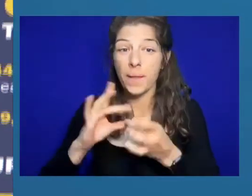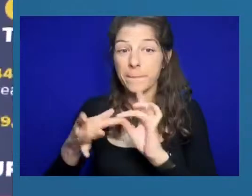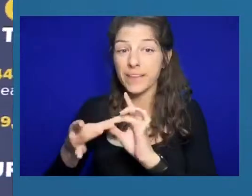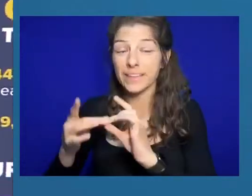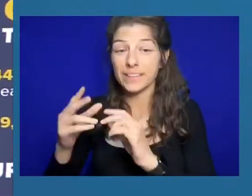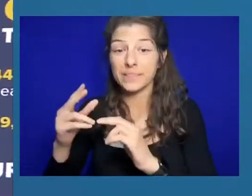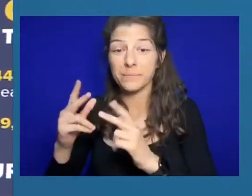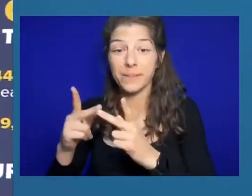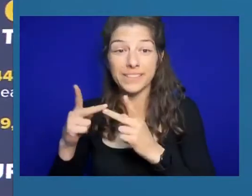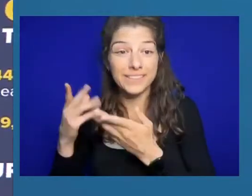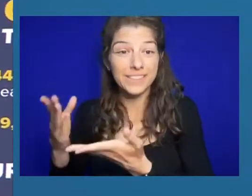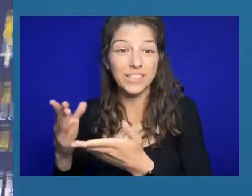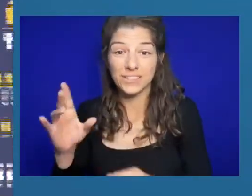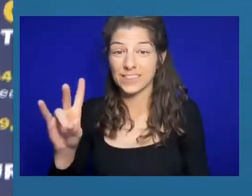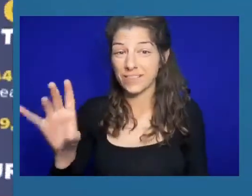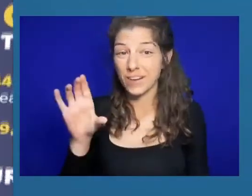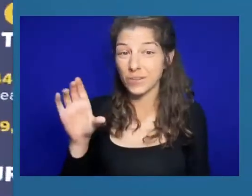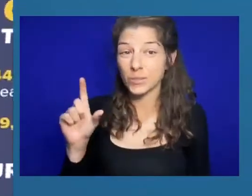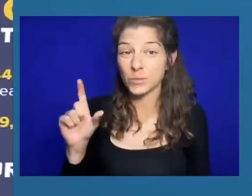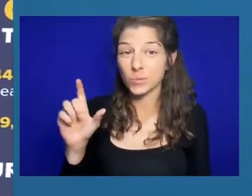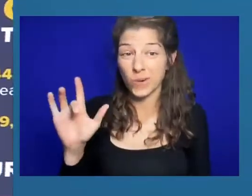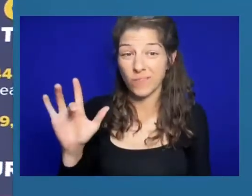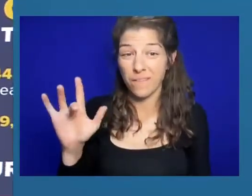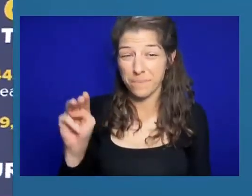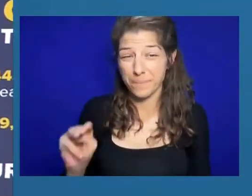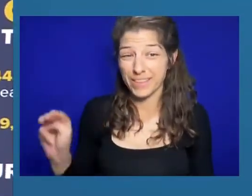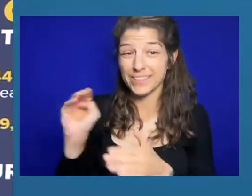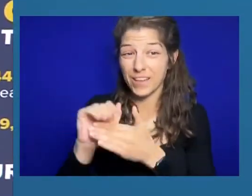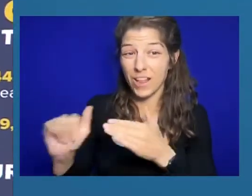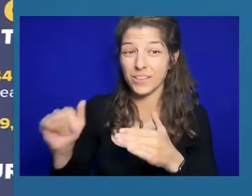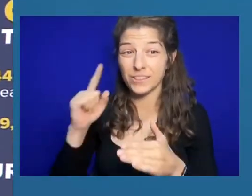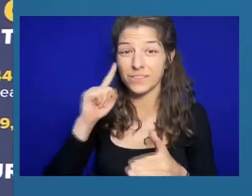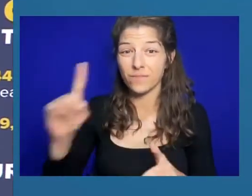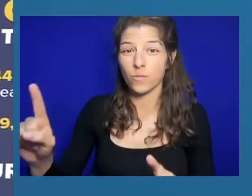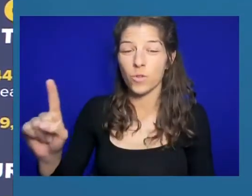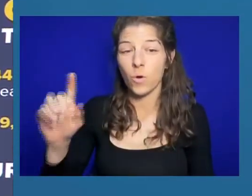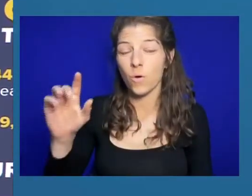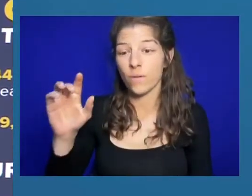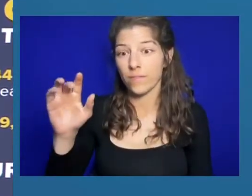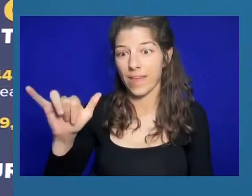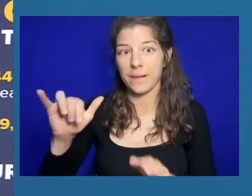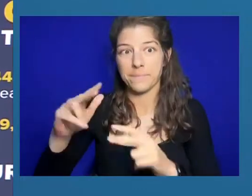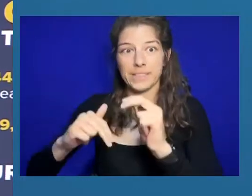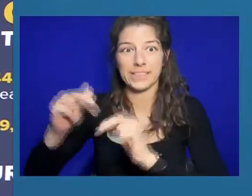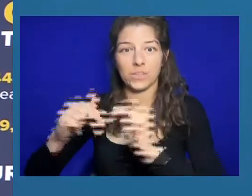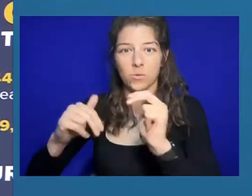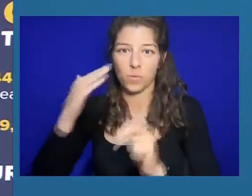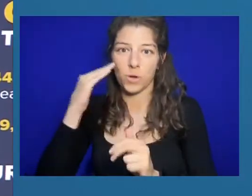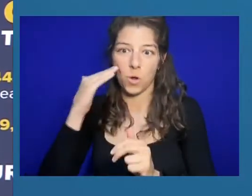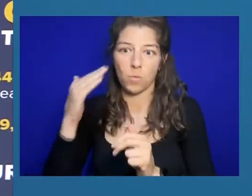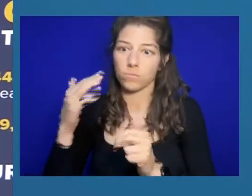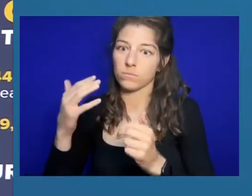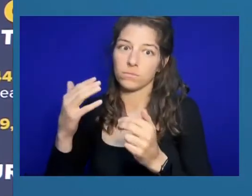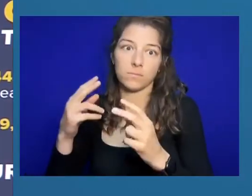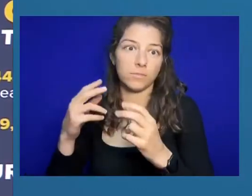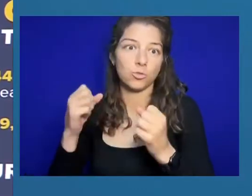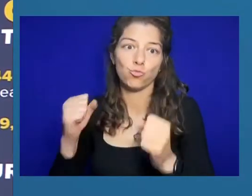here, $725 million for the ORTA facilities, because we know what an economic driver that is.